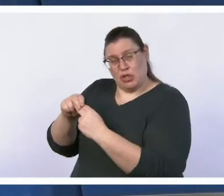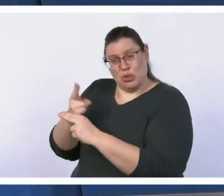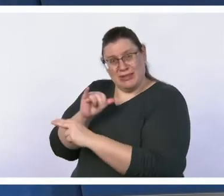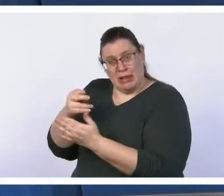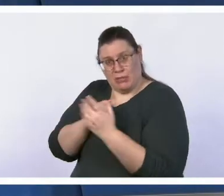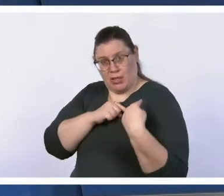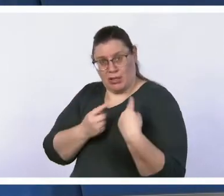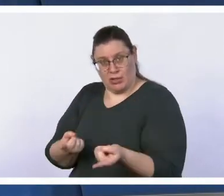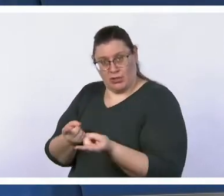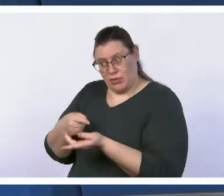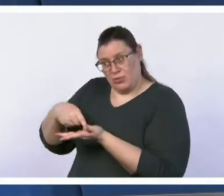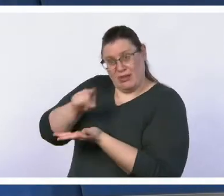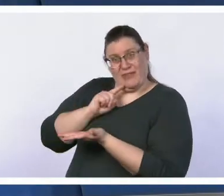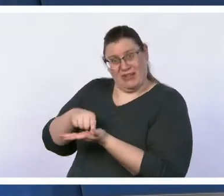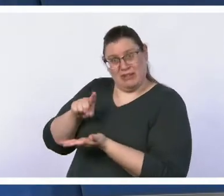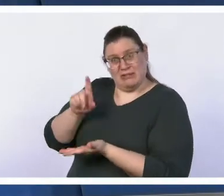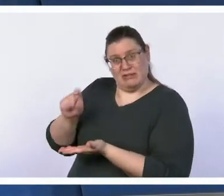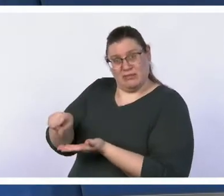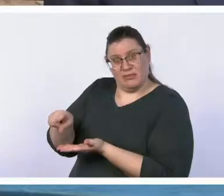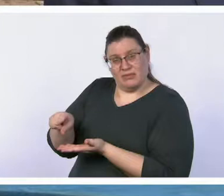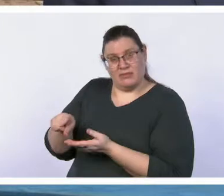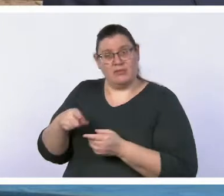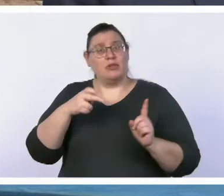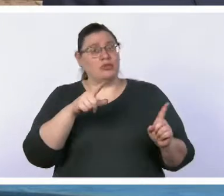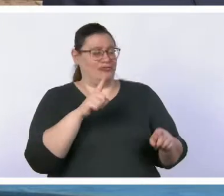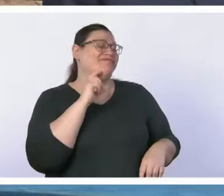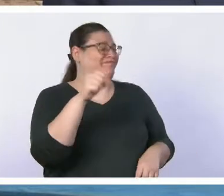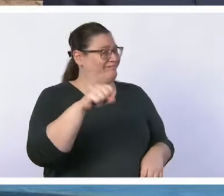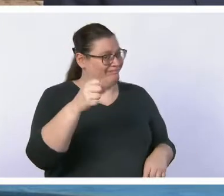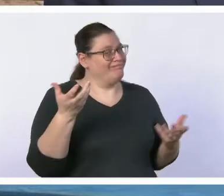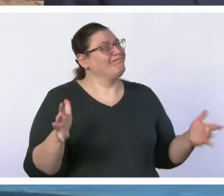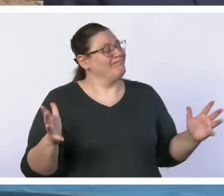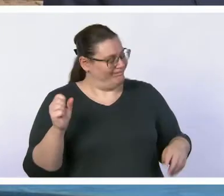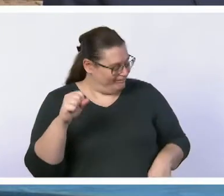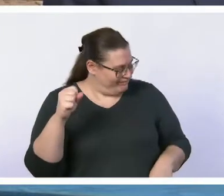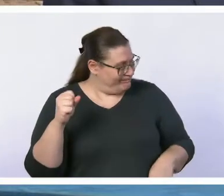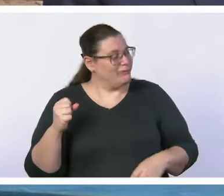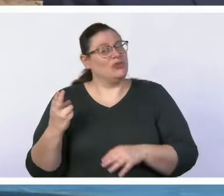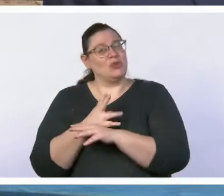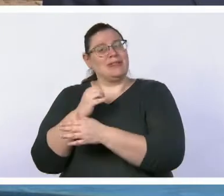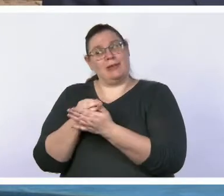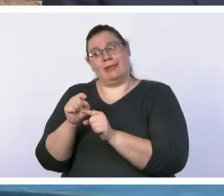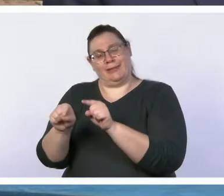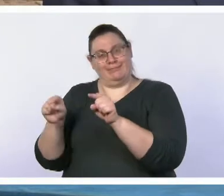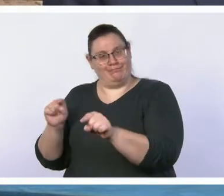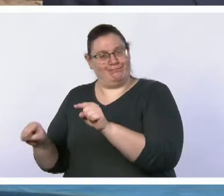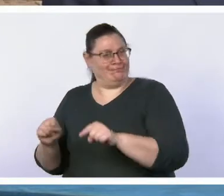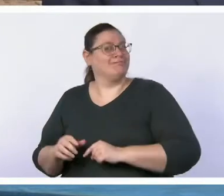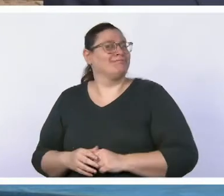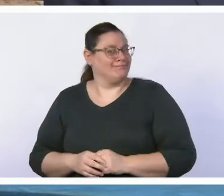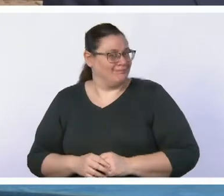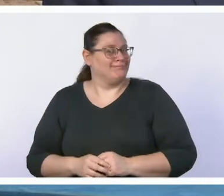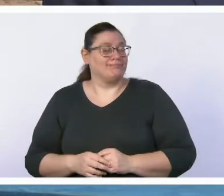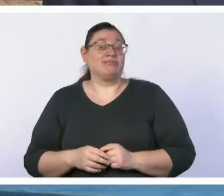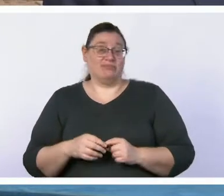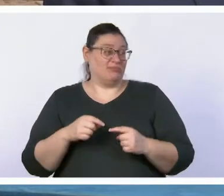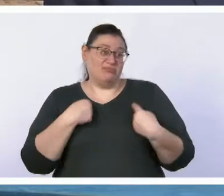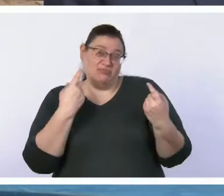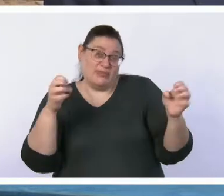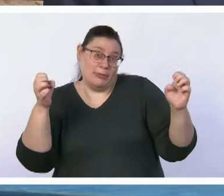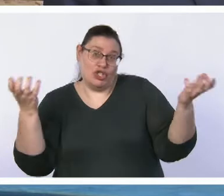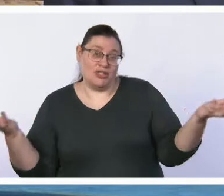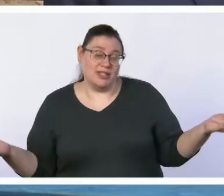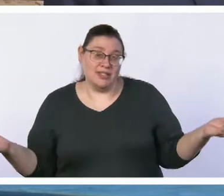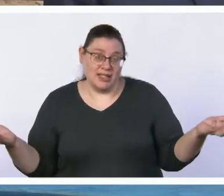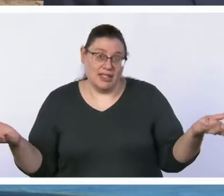help pay for this? We have indeed, Okay. and it's been an emergency. We